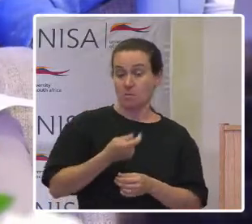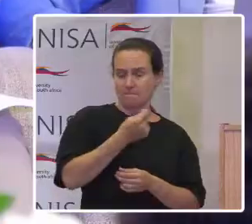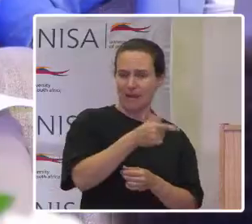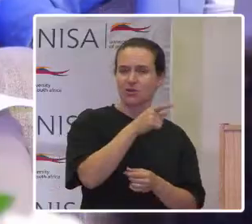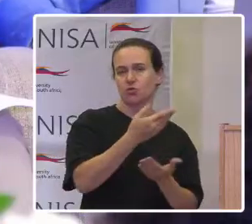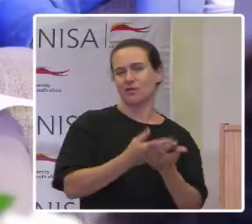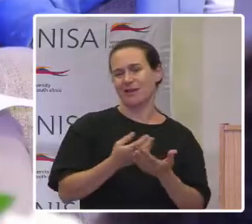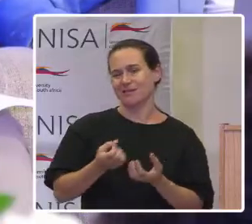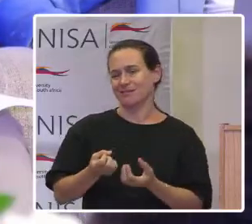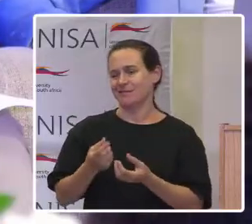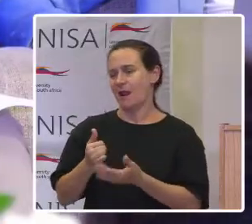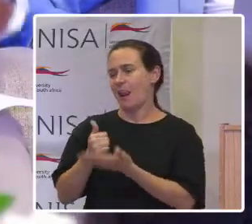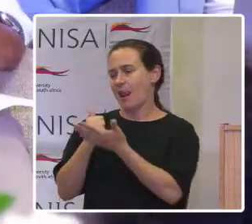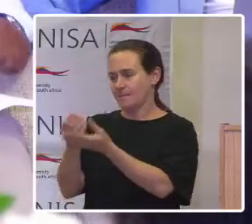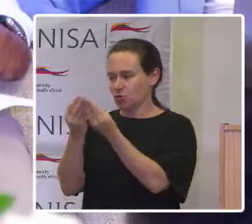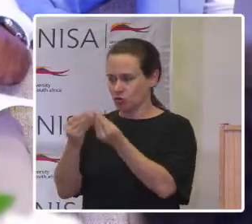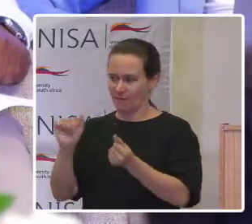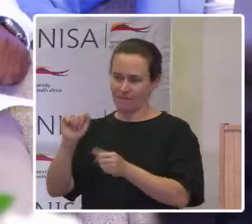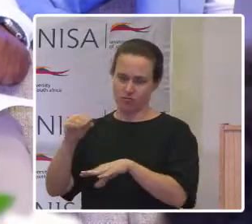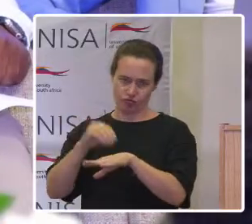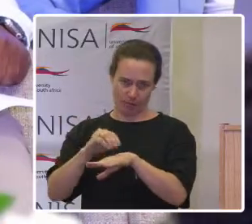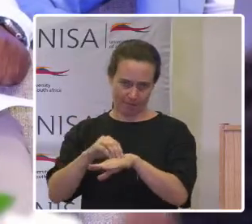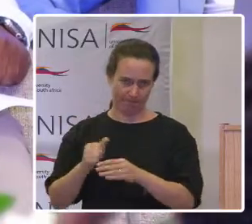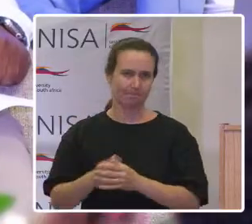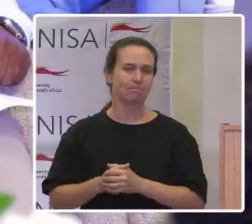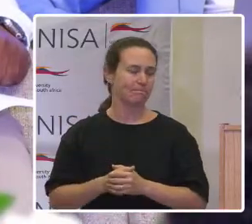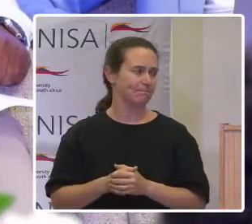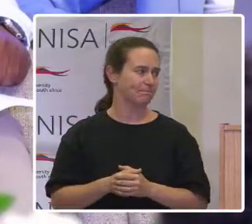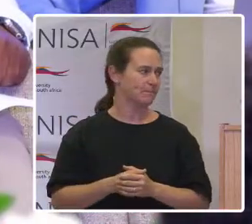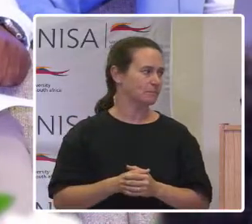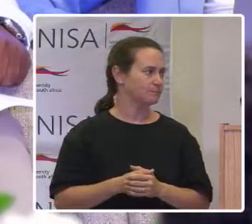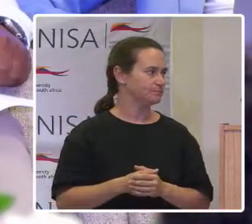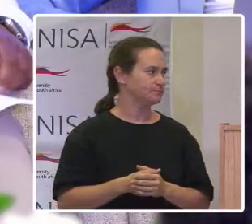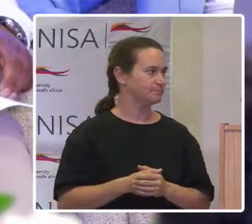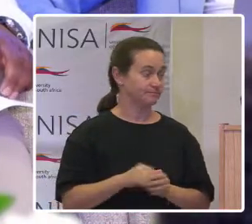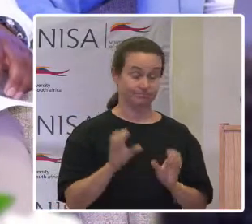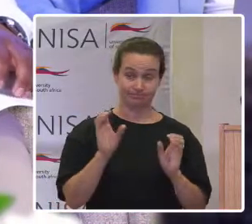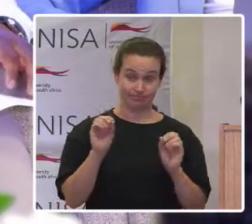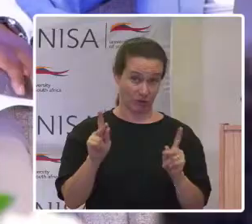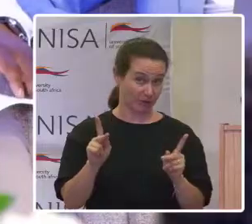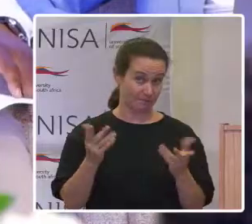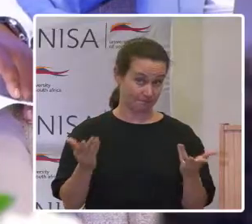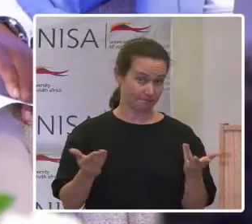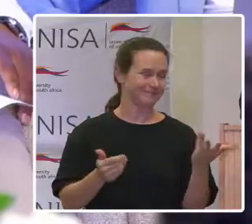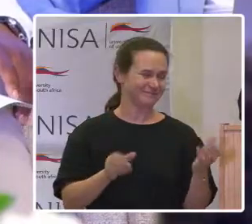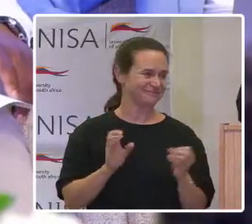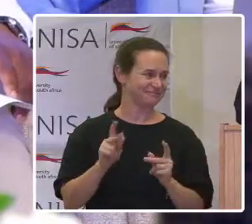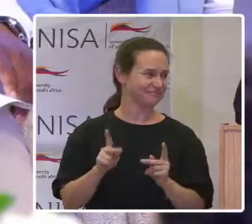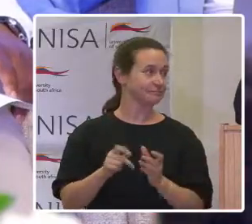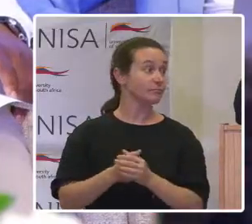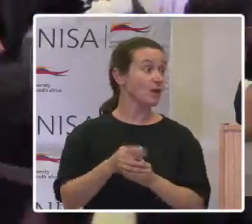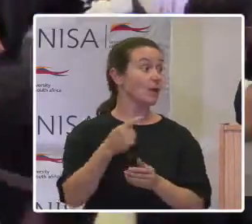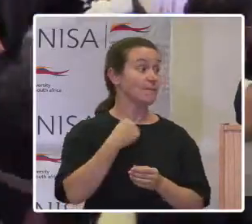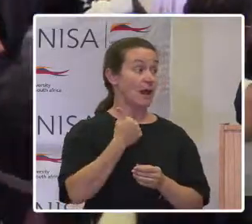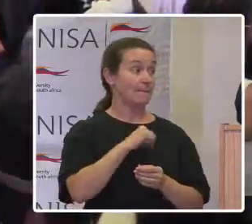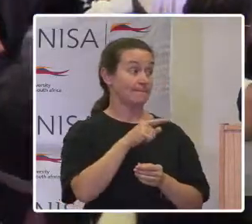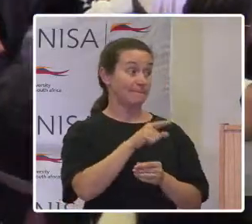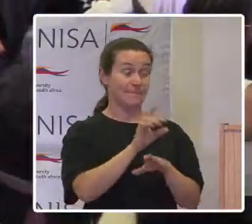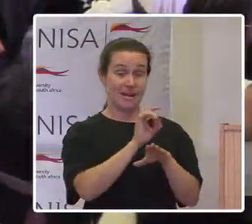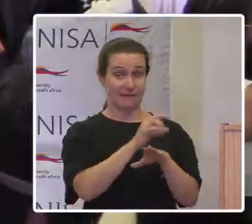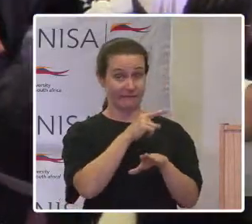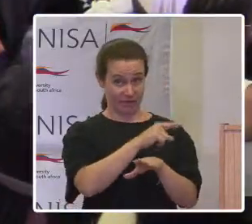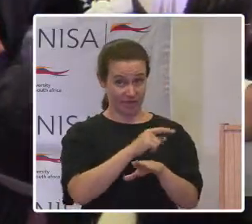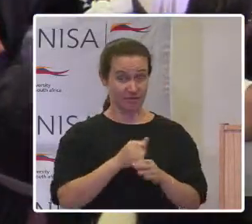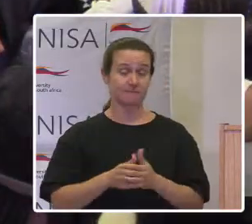to eradicate the problem that they have. All right? Cool. Yeah, I would also just invite